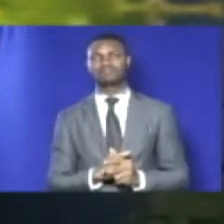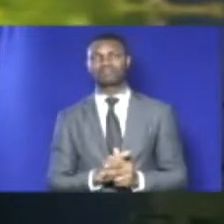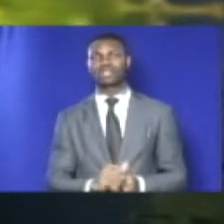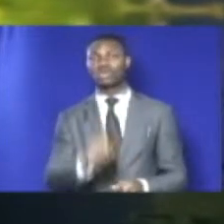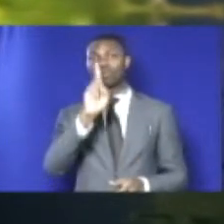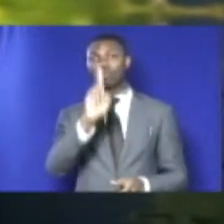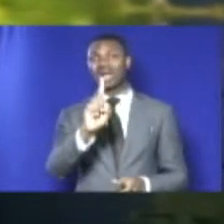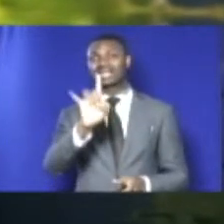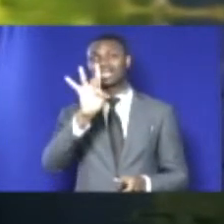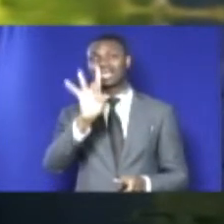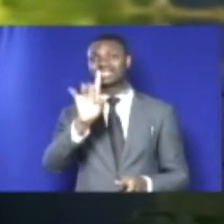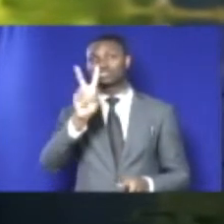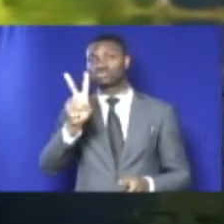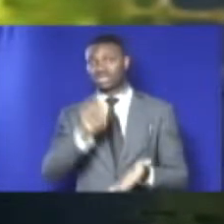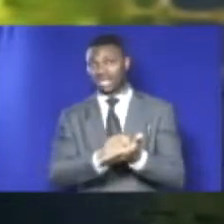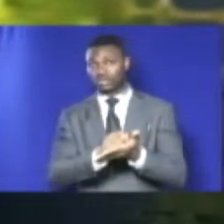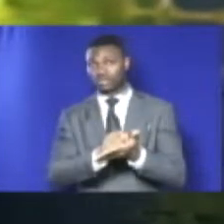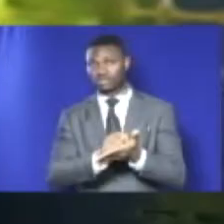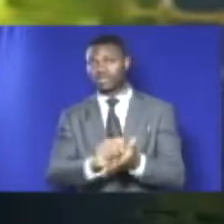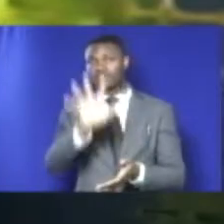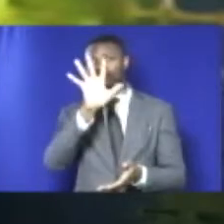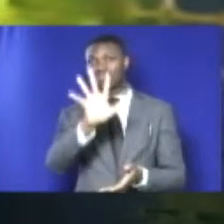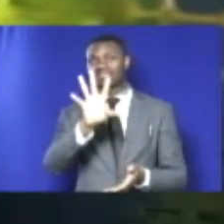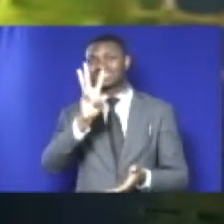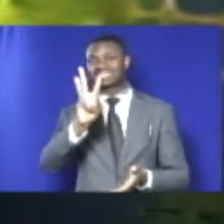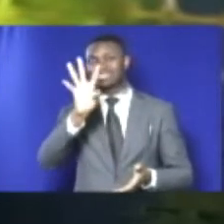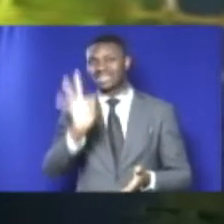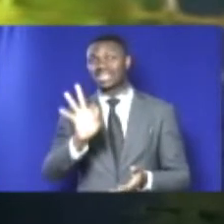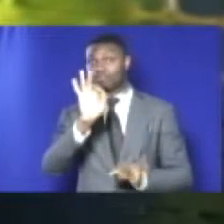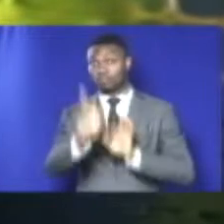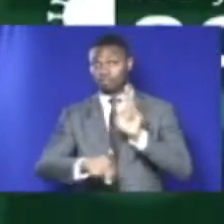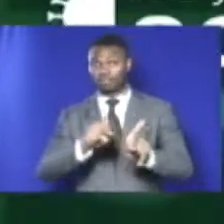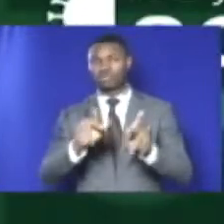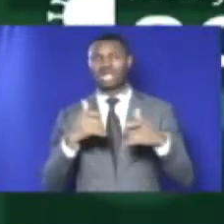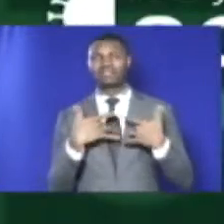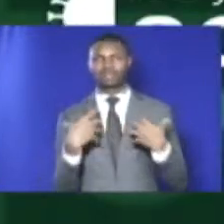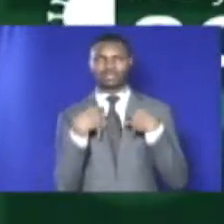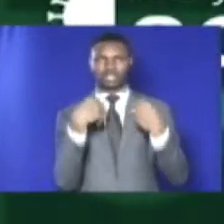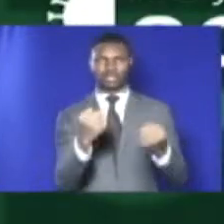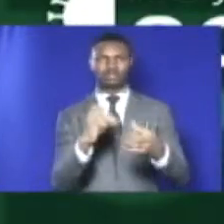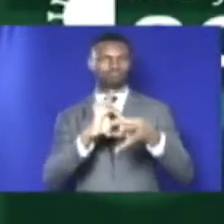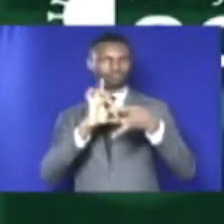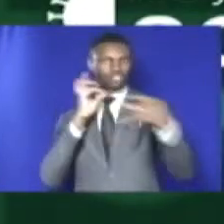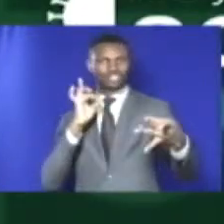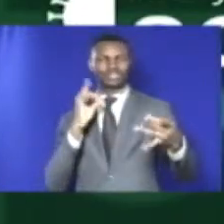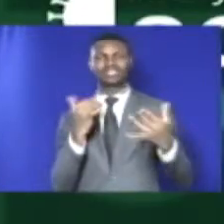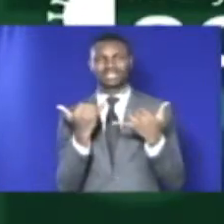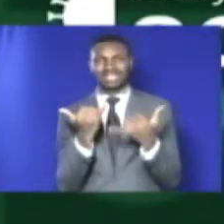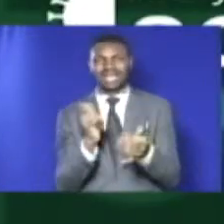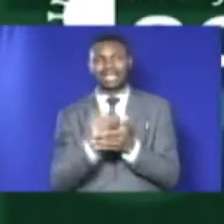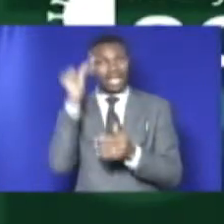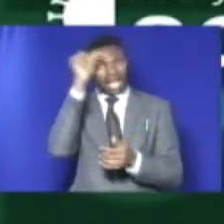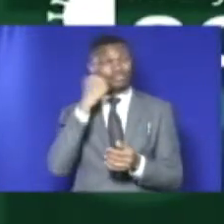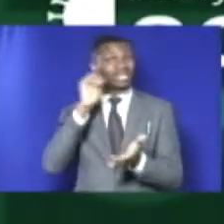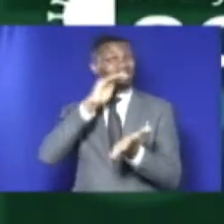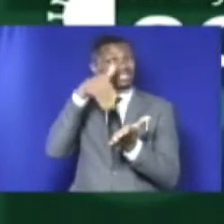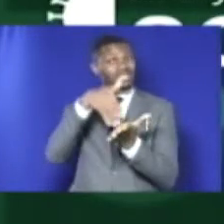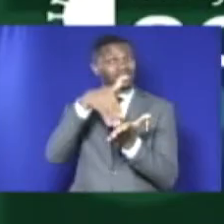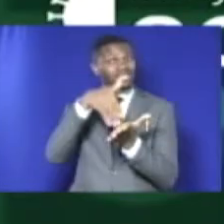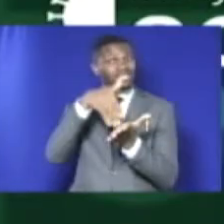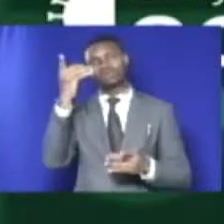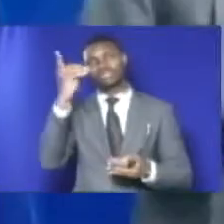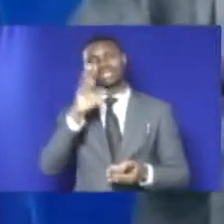182,569 people have recovered as published by the Africa Center for